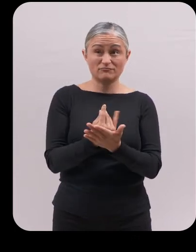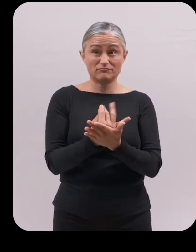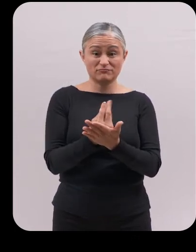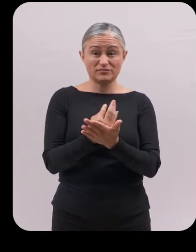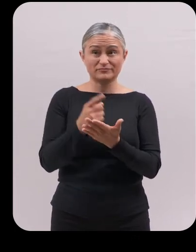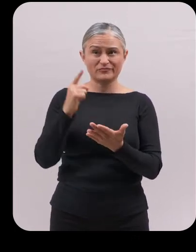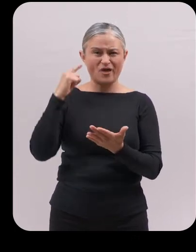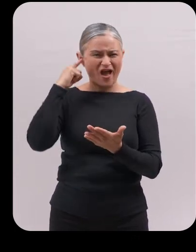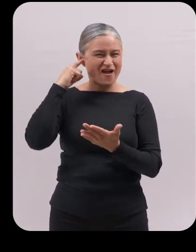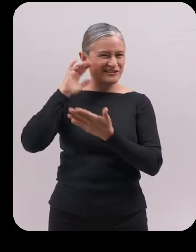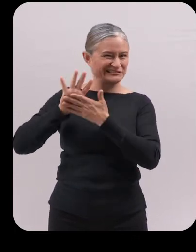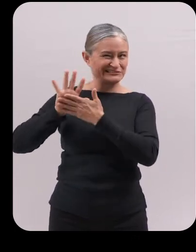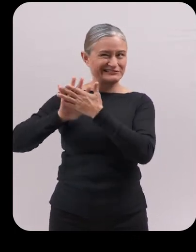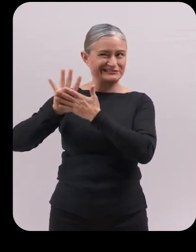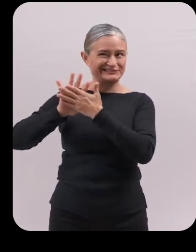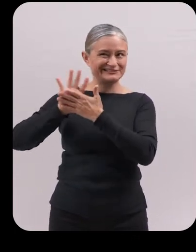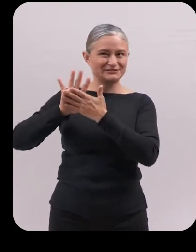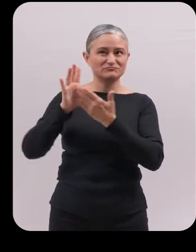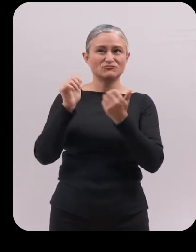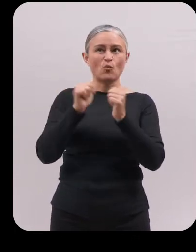with my daughters pushing them on the swings.